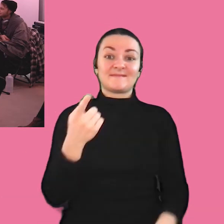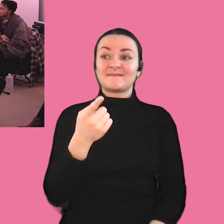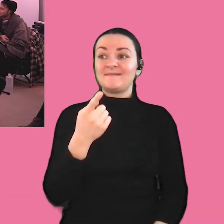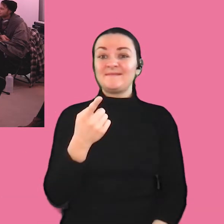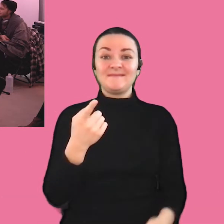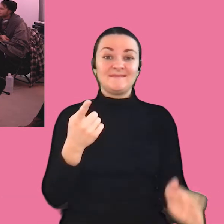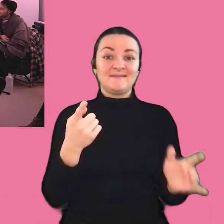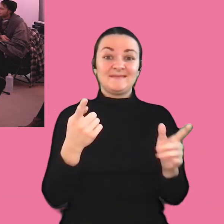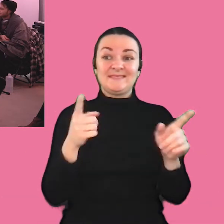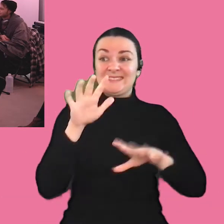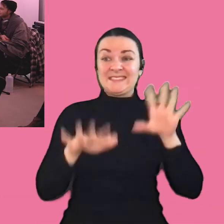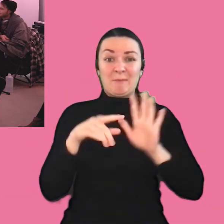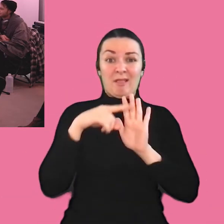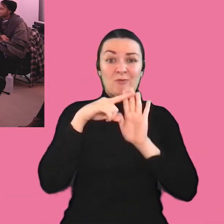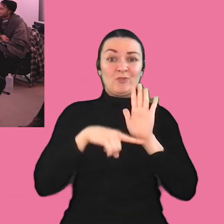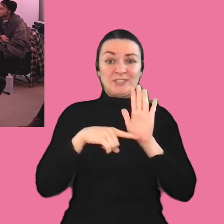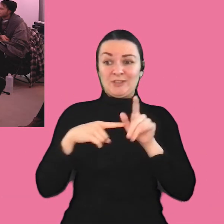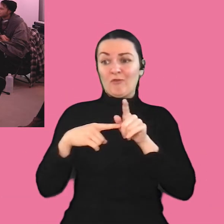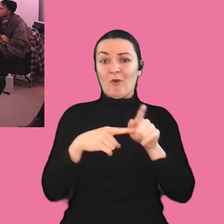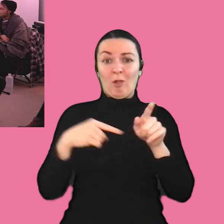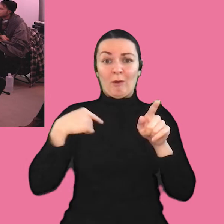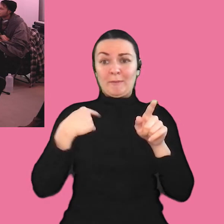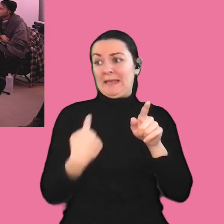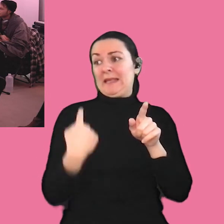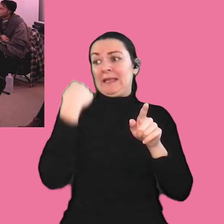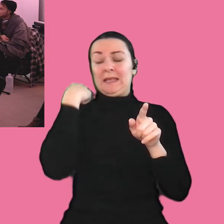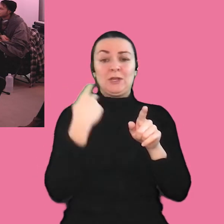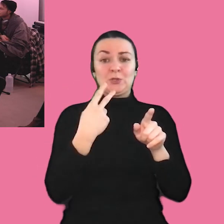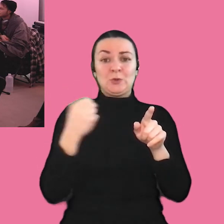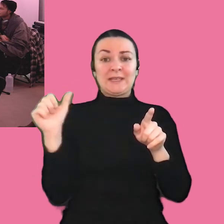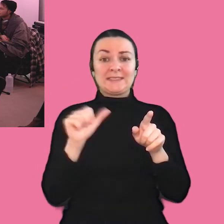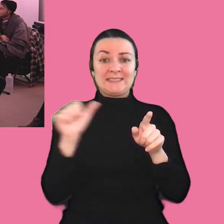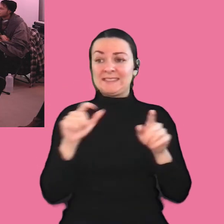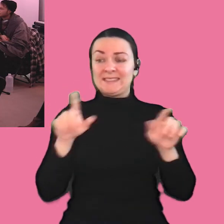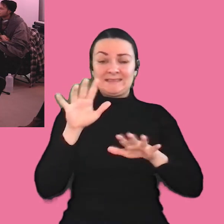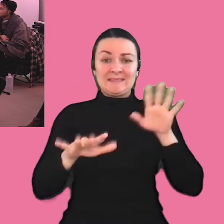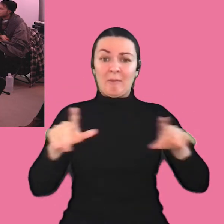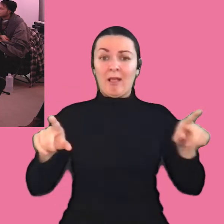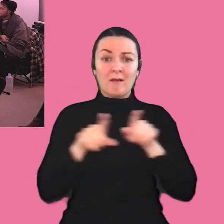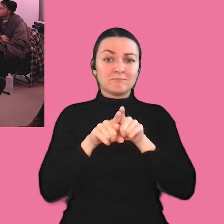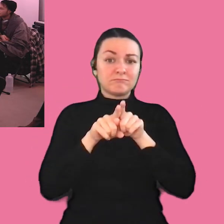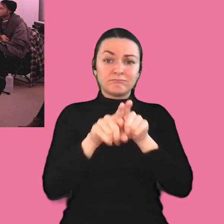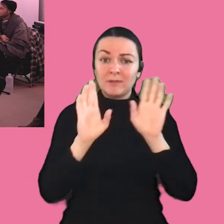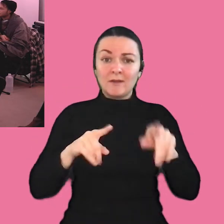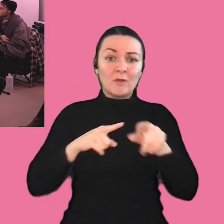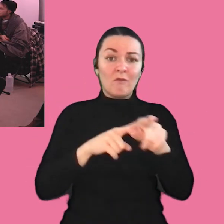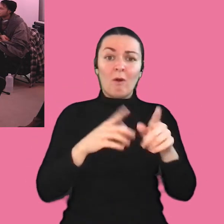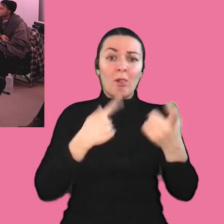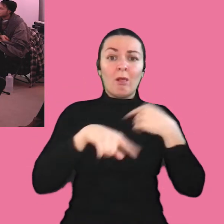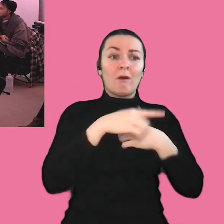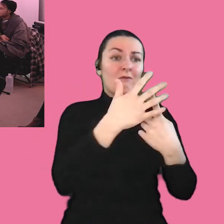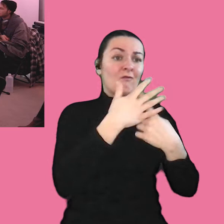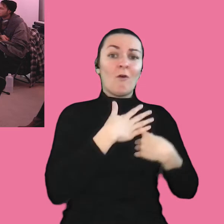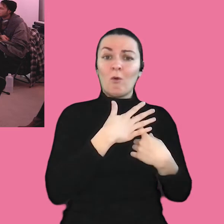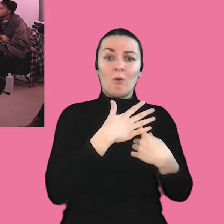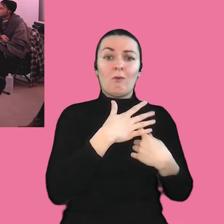some people. But of course, like just a few months after that came out, we went into the pandemic and